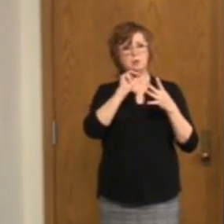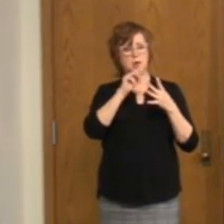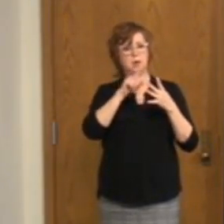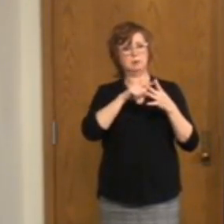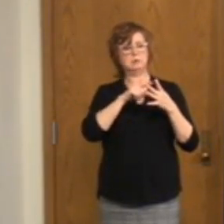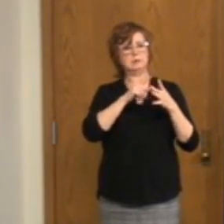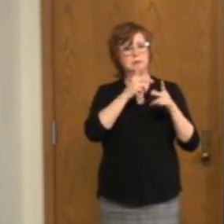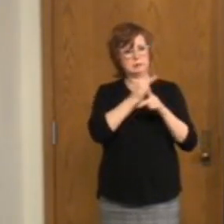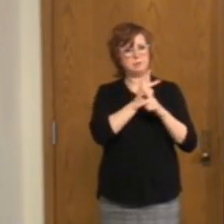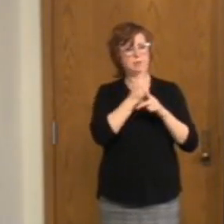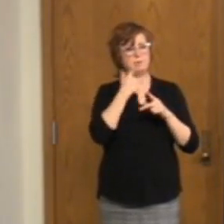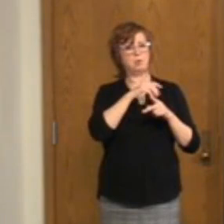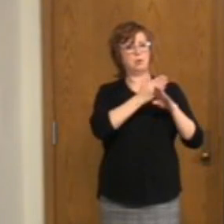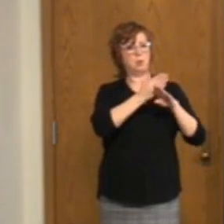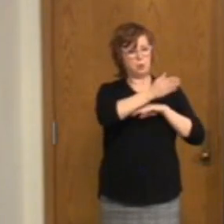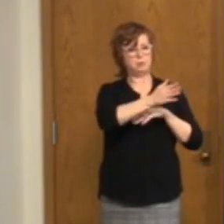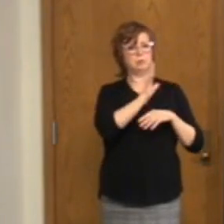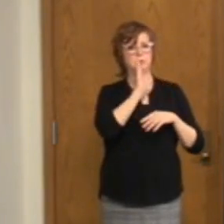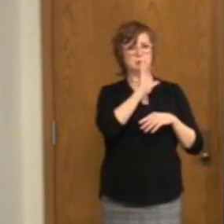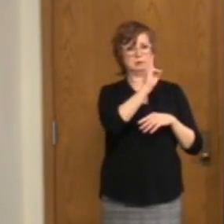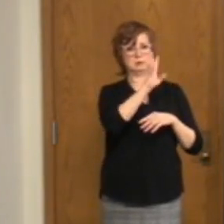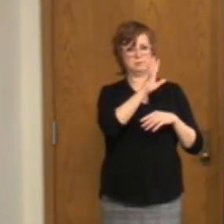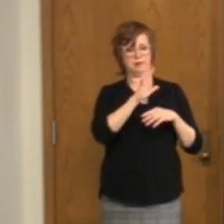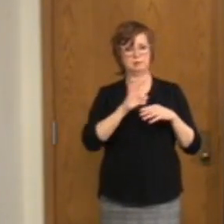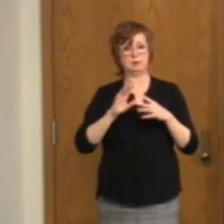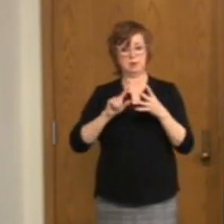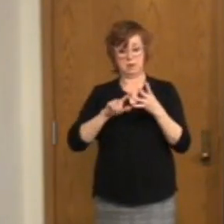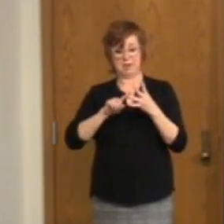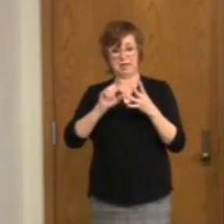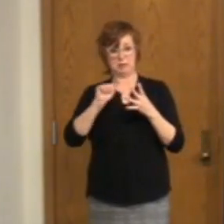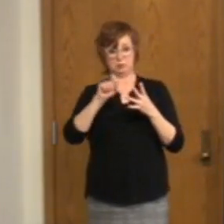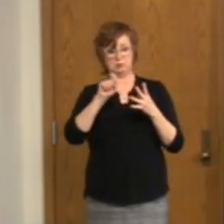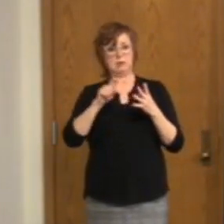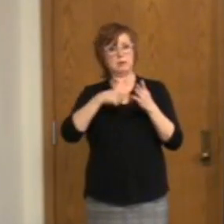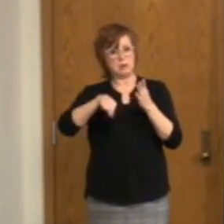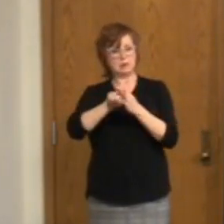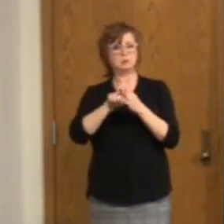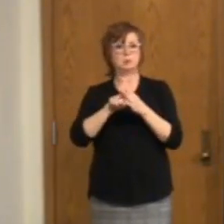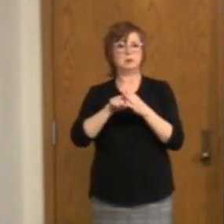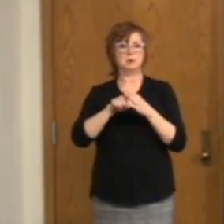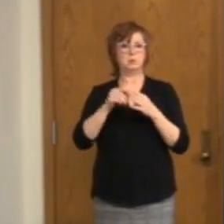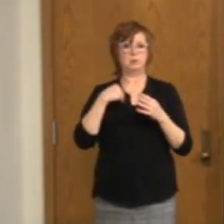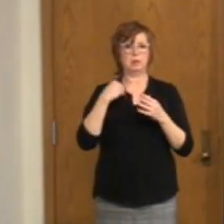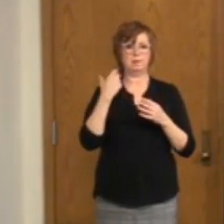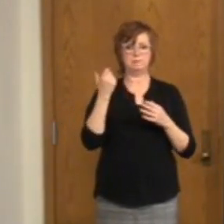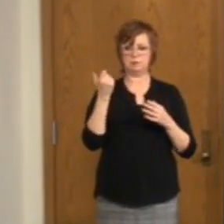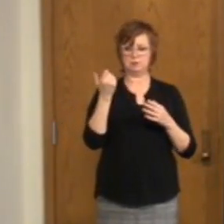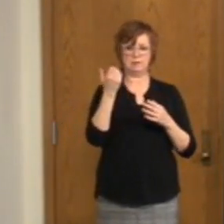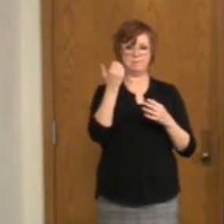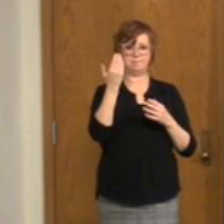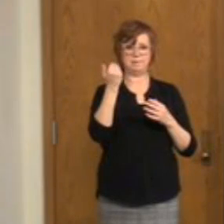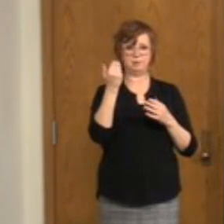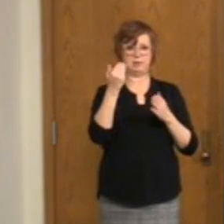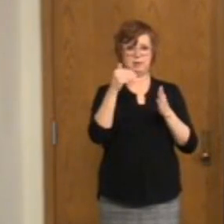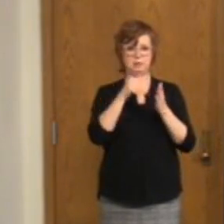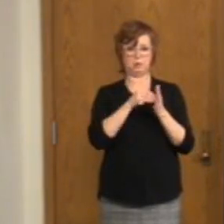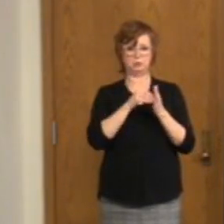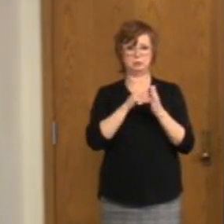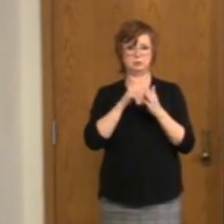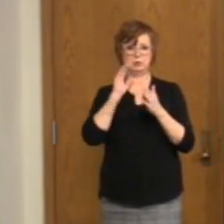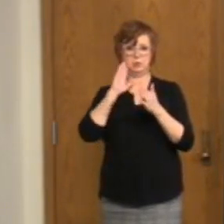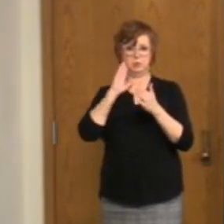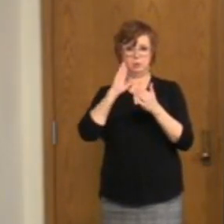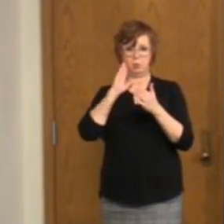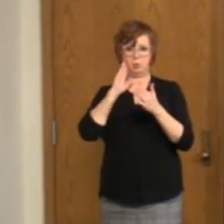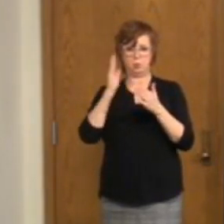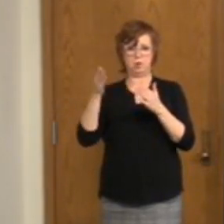for specific age groups up to age 64, and we'll clarify which specific age groups in a few days. But